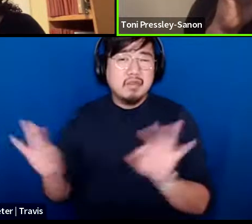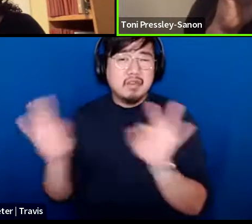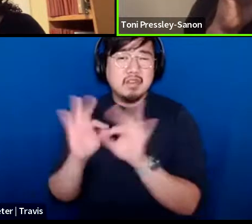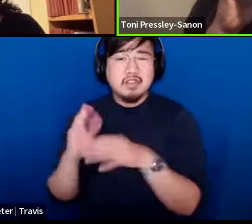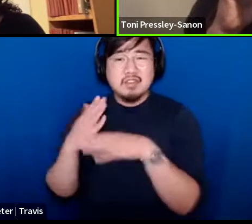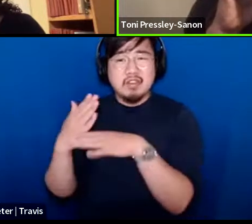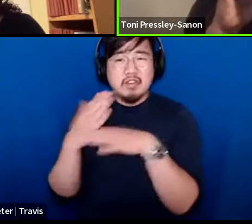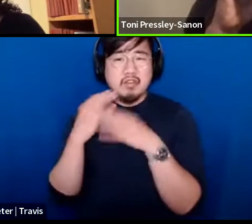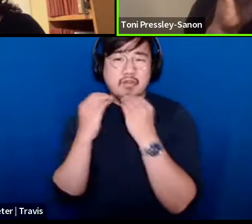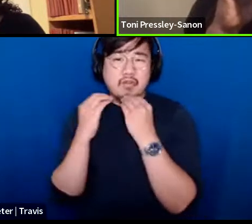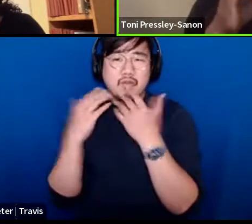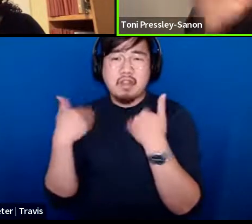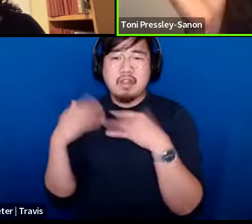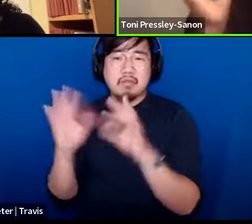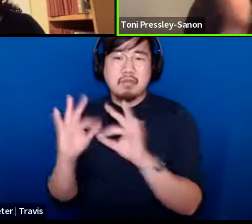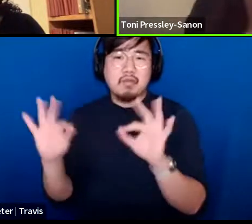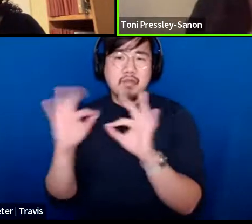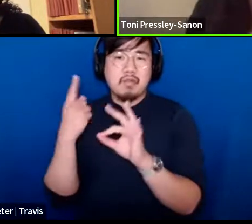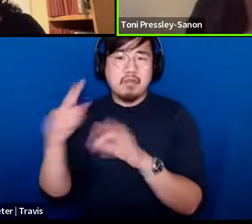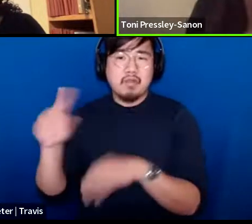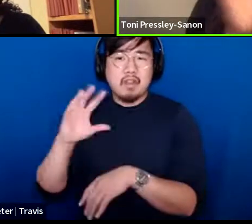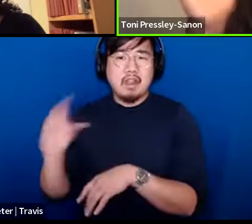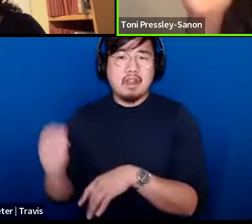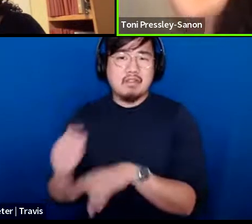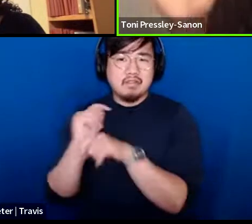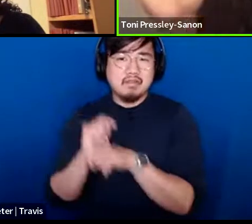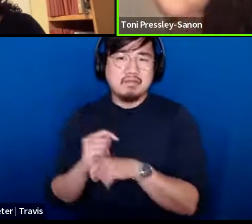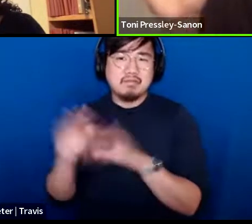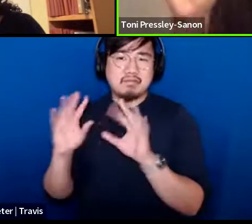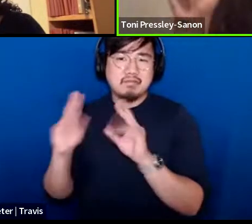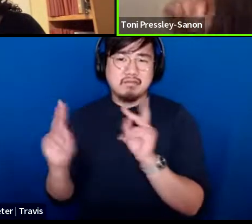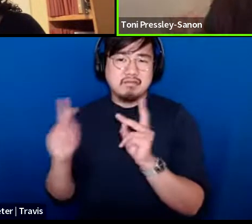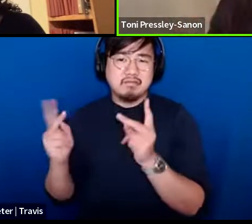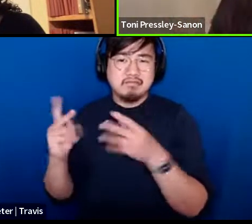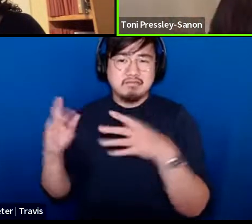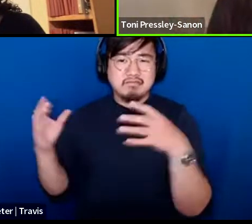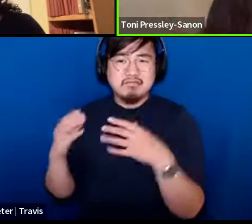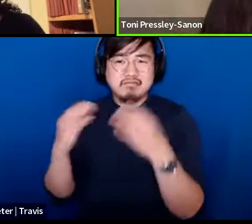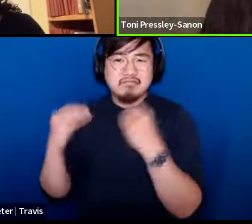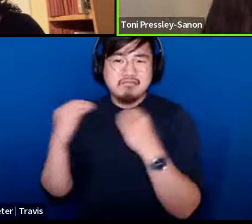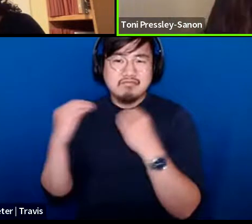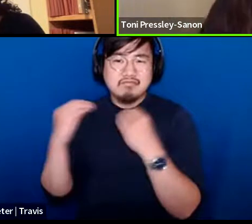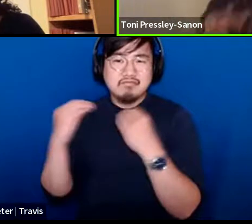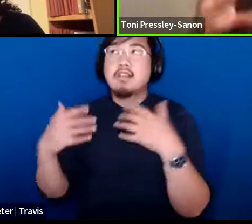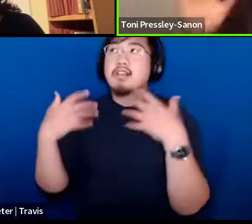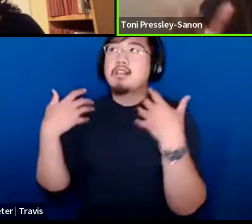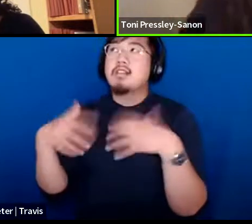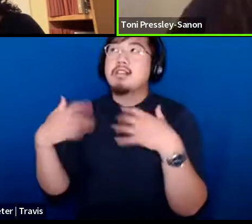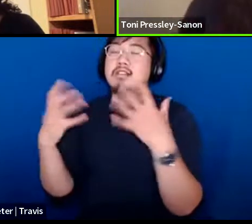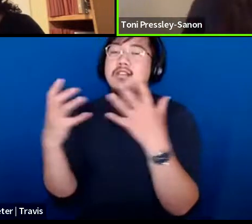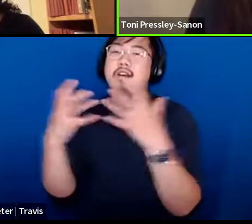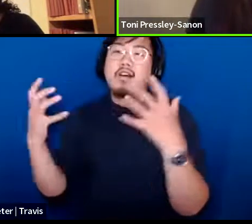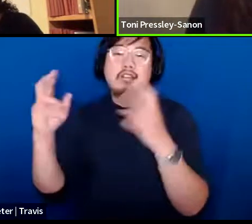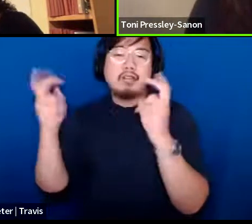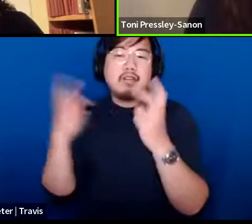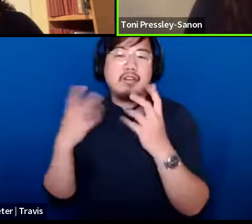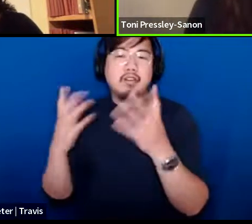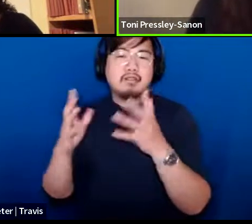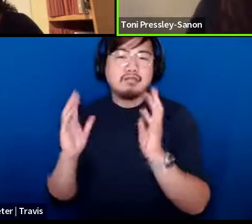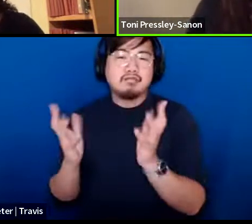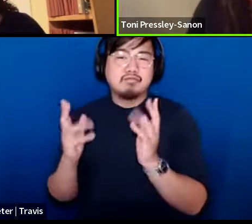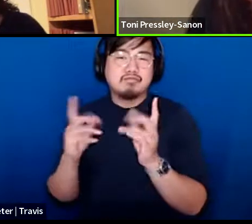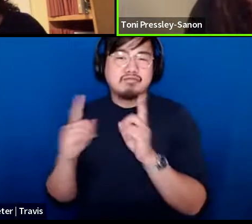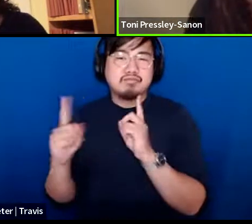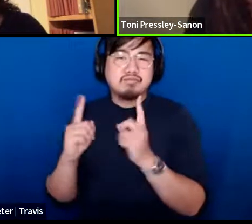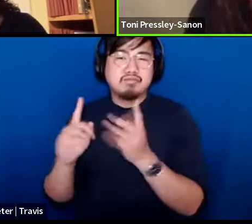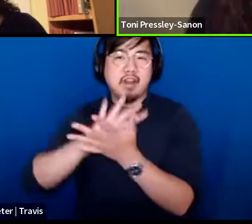tradition. Yeah, I have so many questions. I mean, there's so many things that I want to talk to you about around this